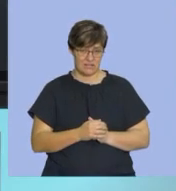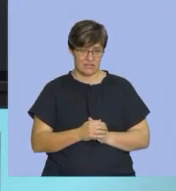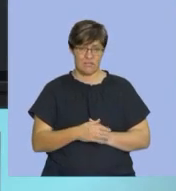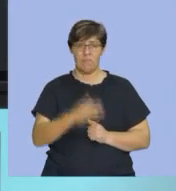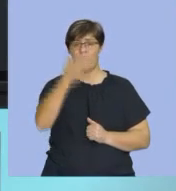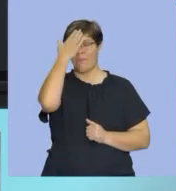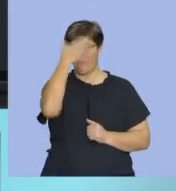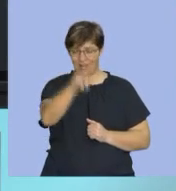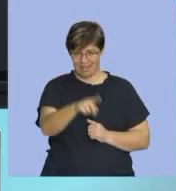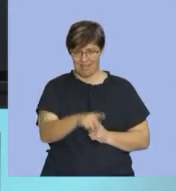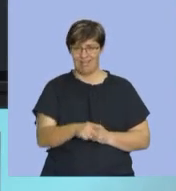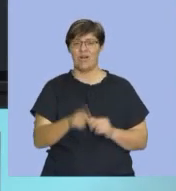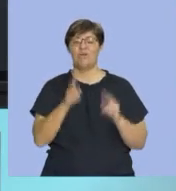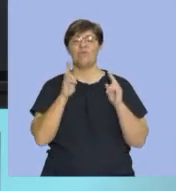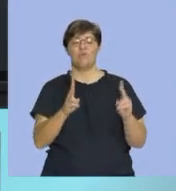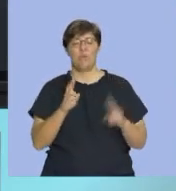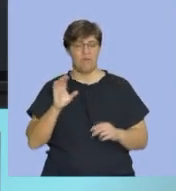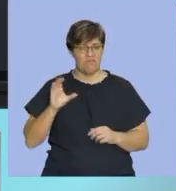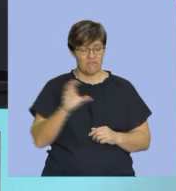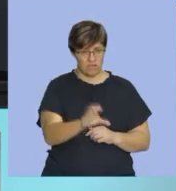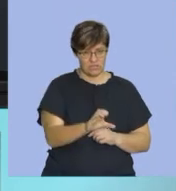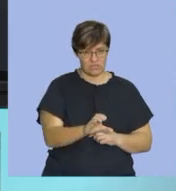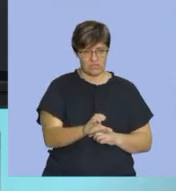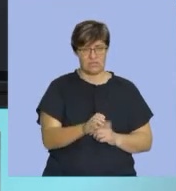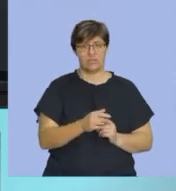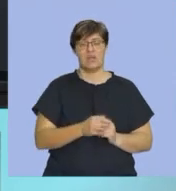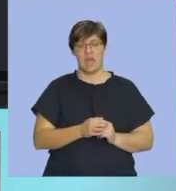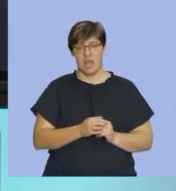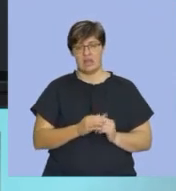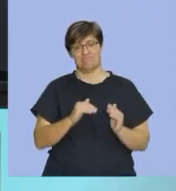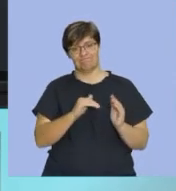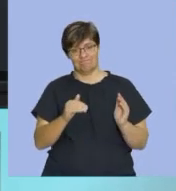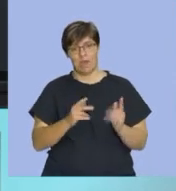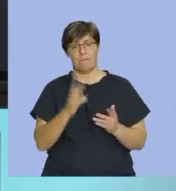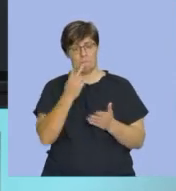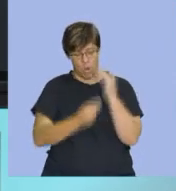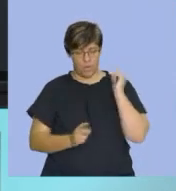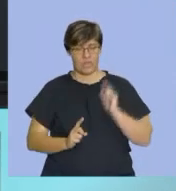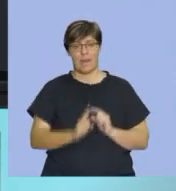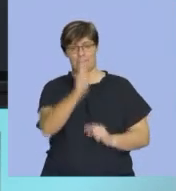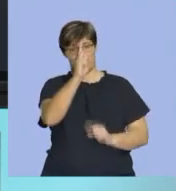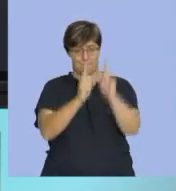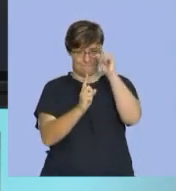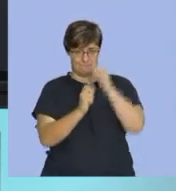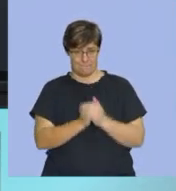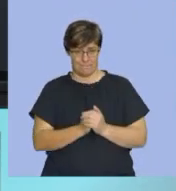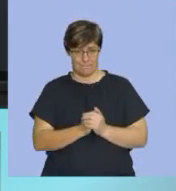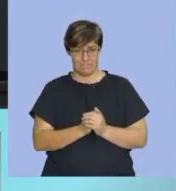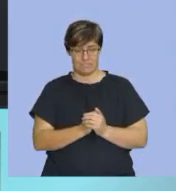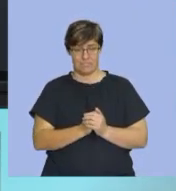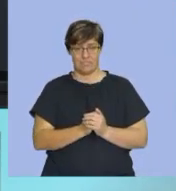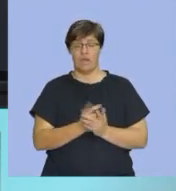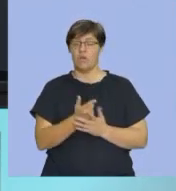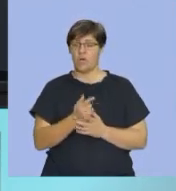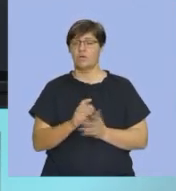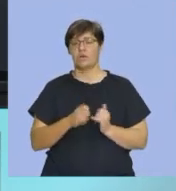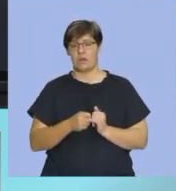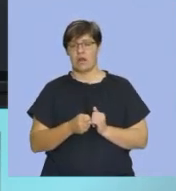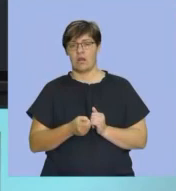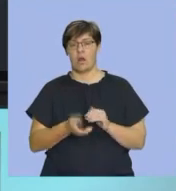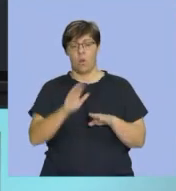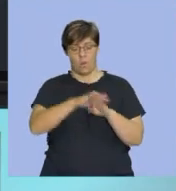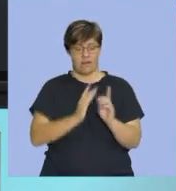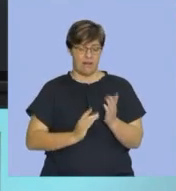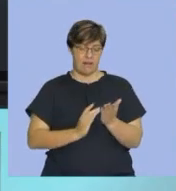I know the normal force and the vertical force are both horizontal. You get very tempted to